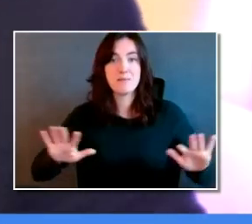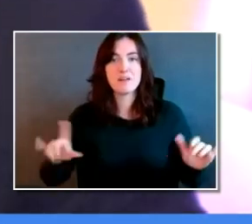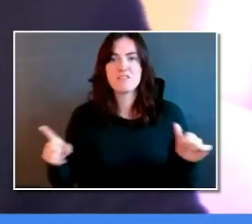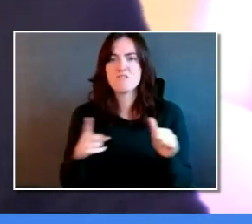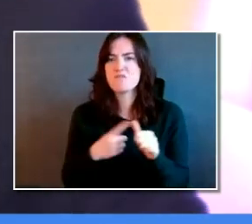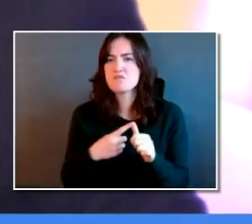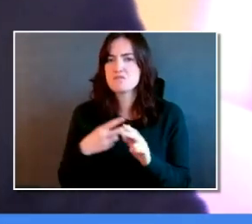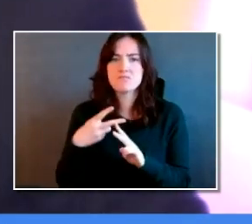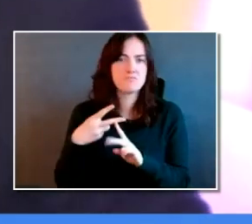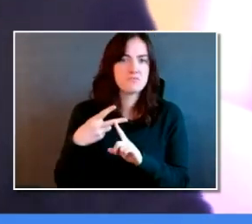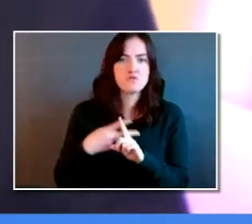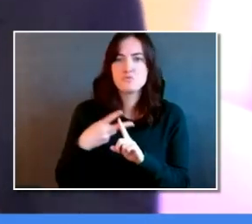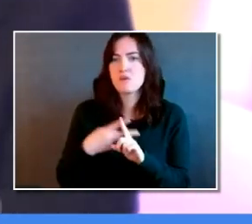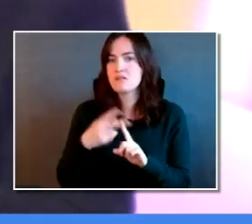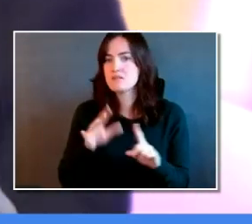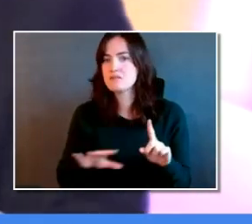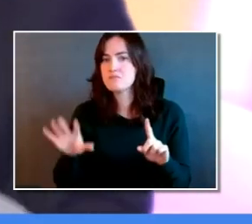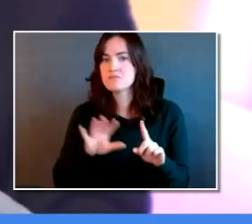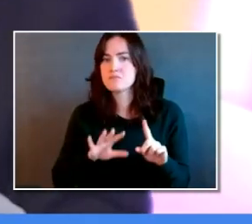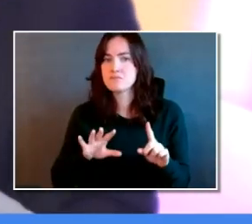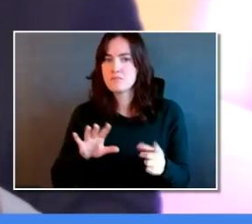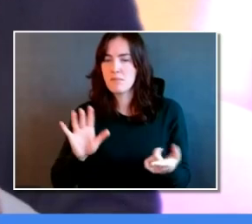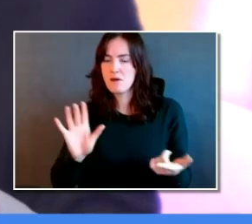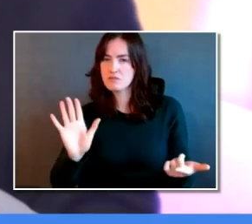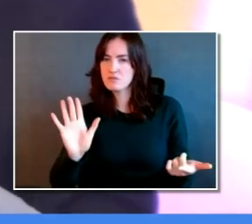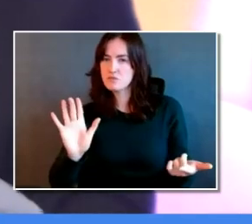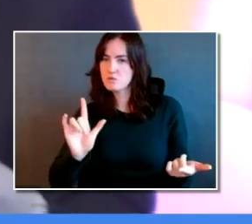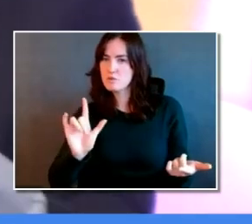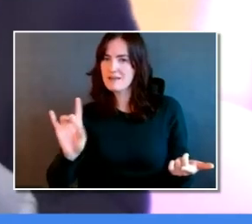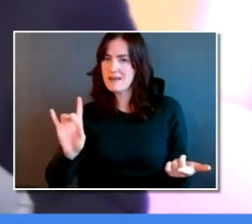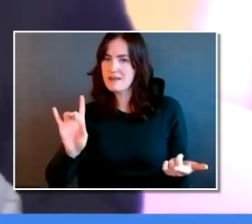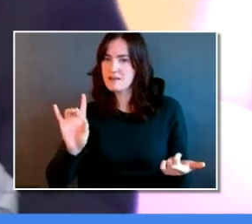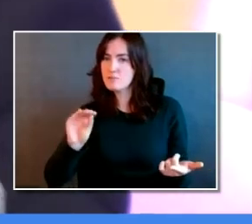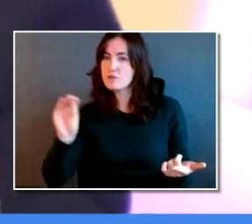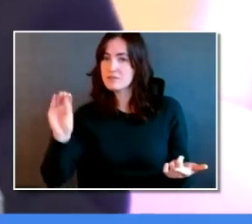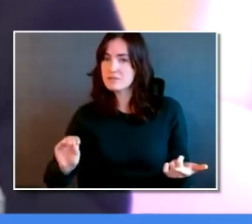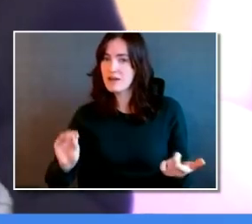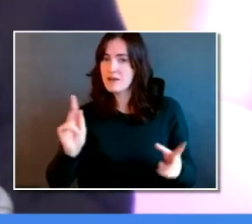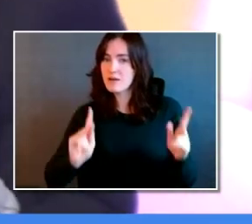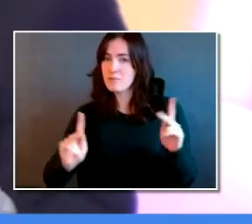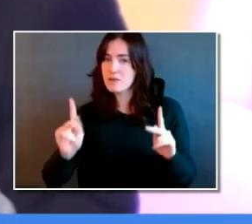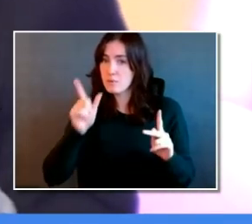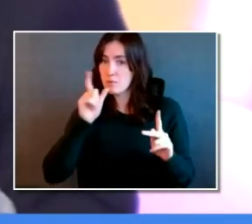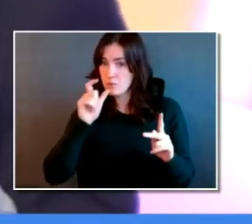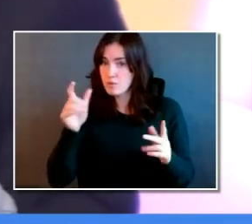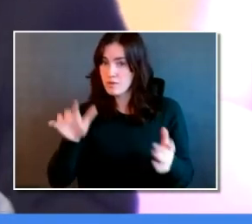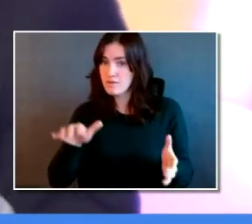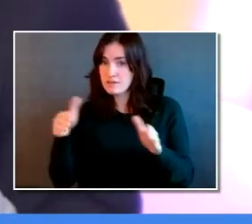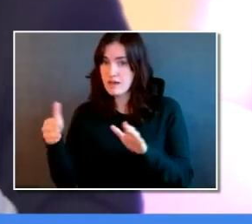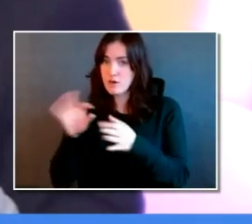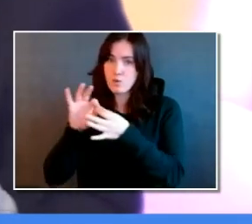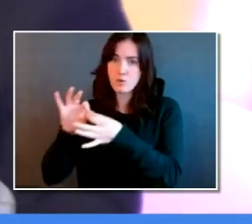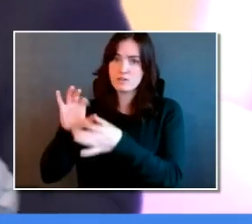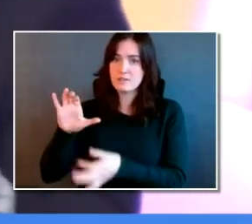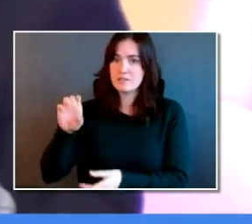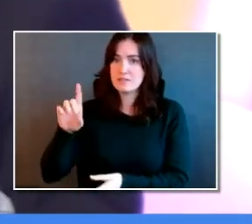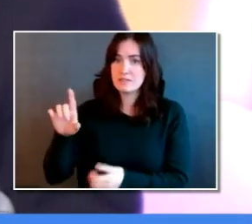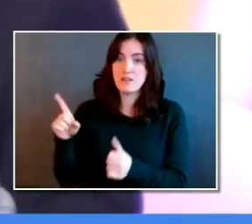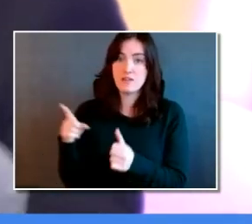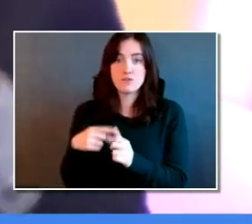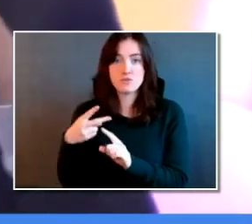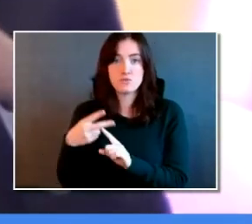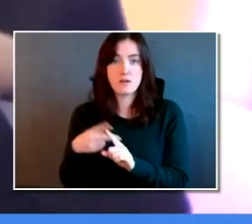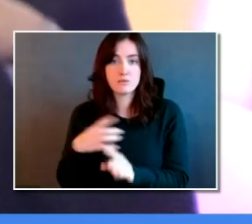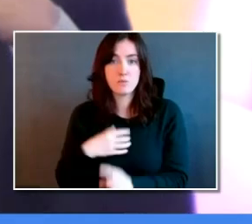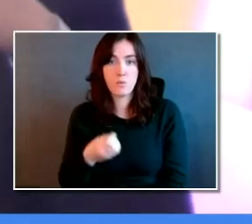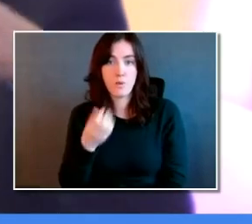months, right, only about 28% of those who had died, according to the CDC, in the first 2 months were white. And so